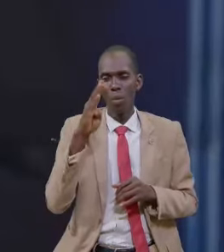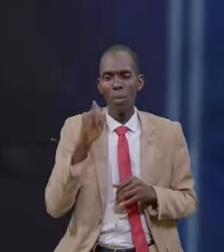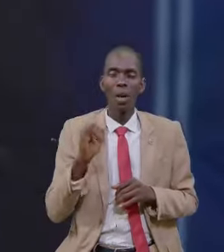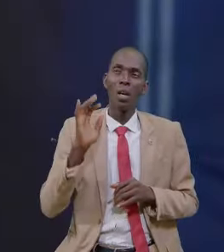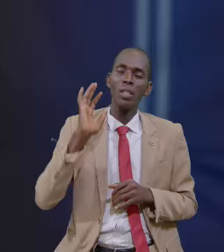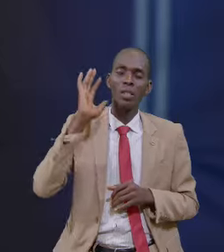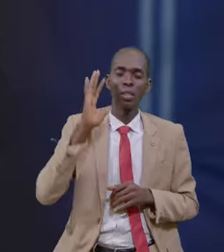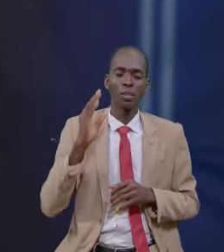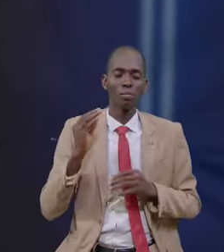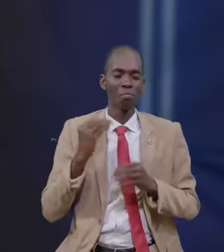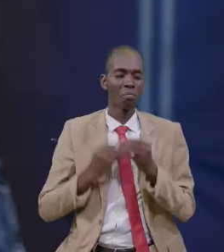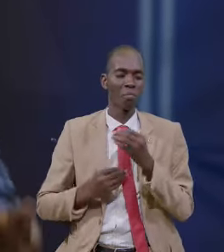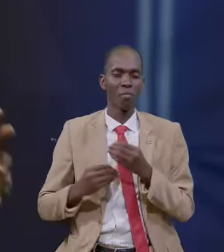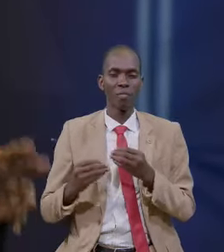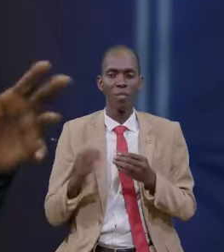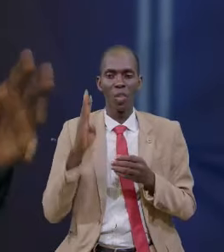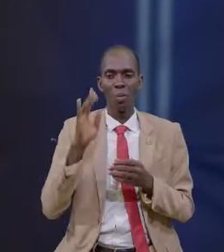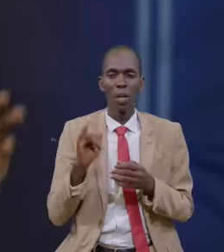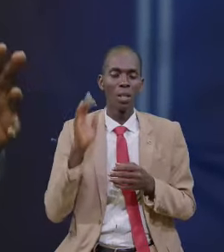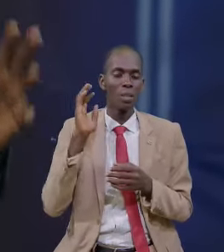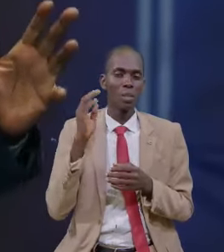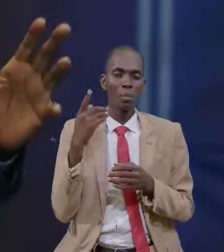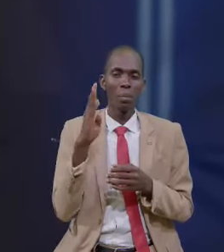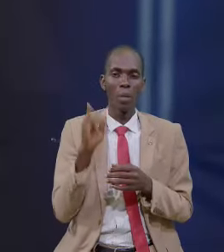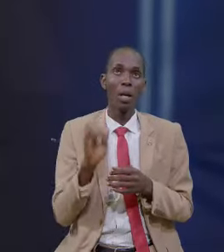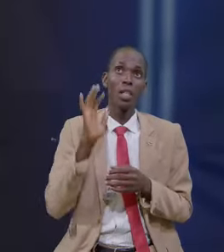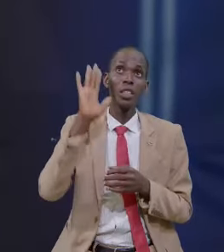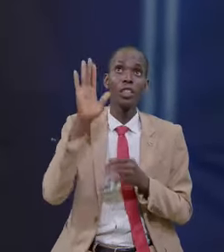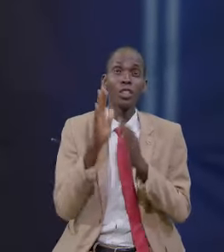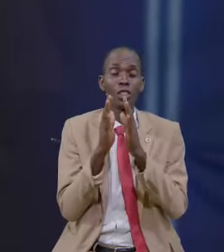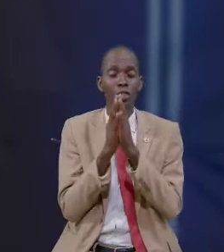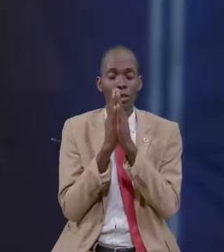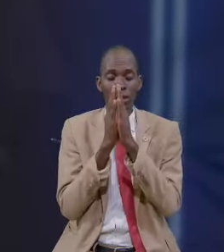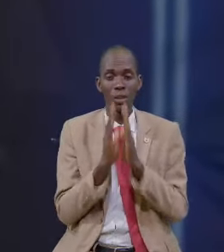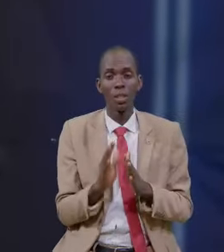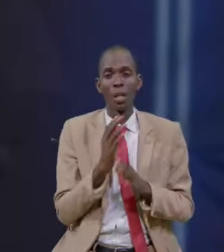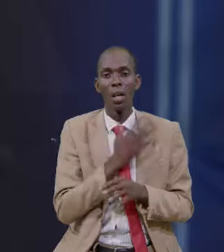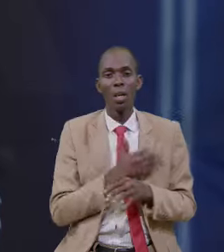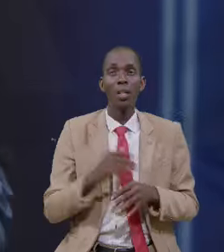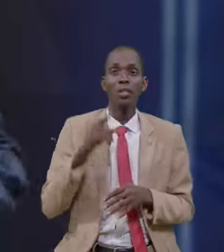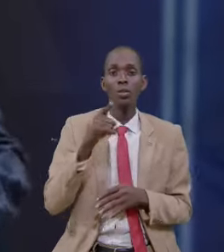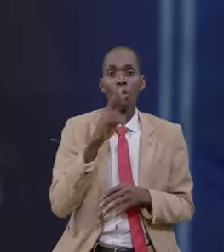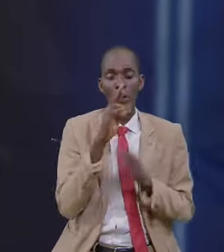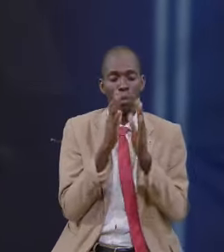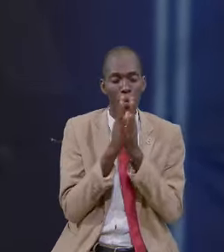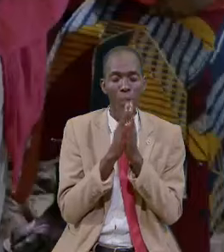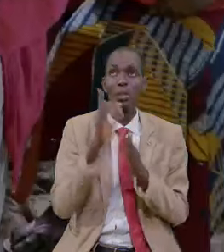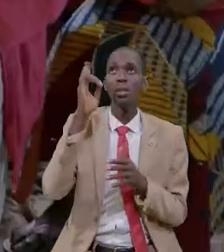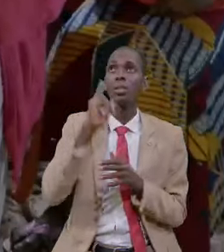You are not the only one praying. You are praying and he is praying for you.